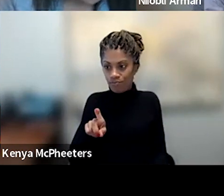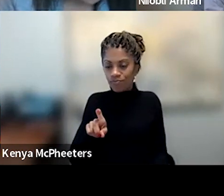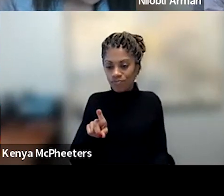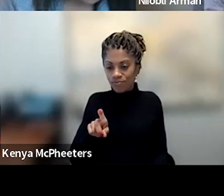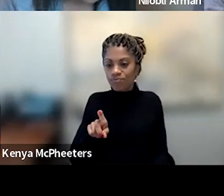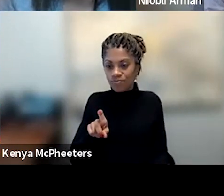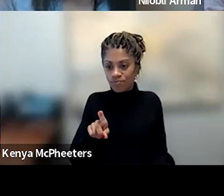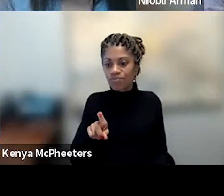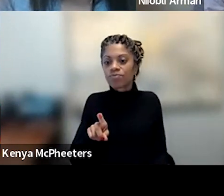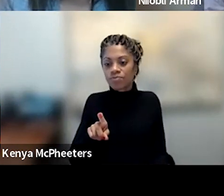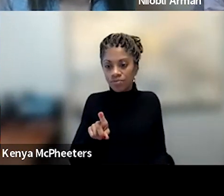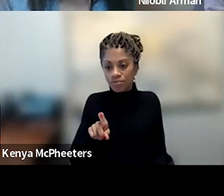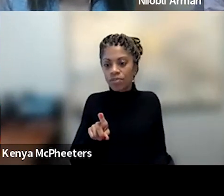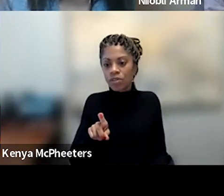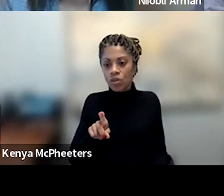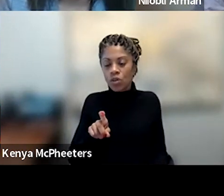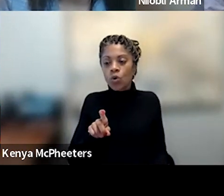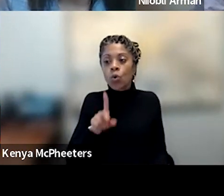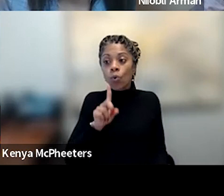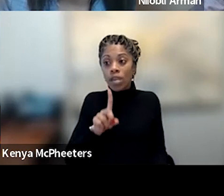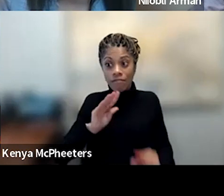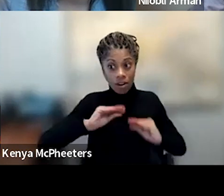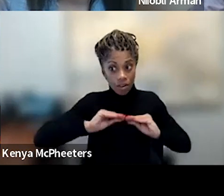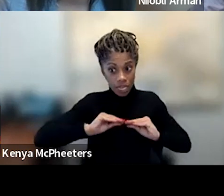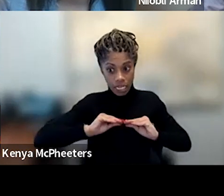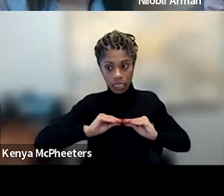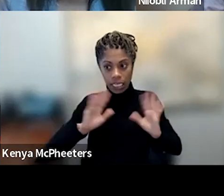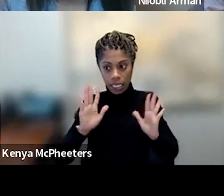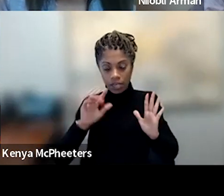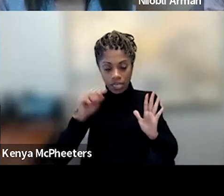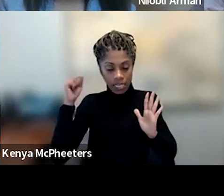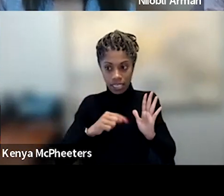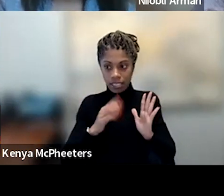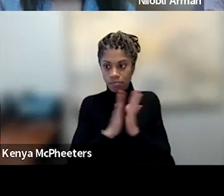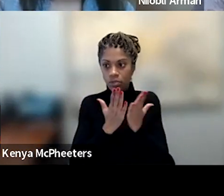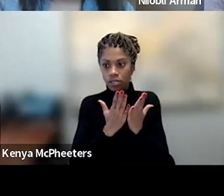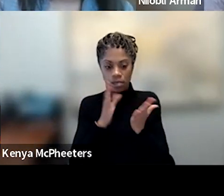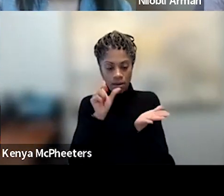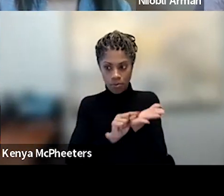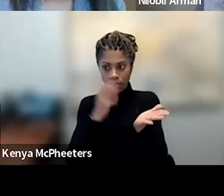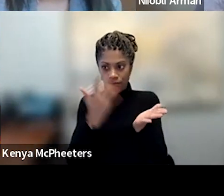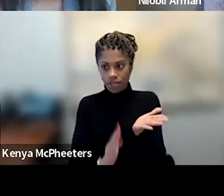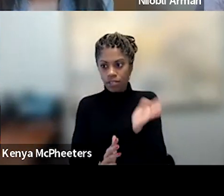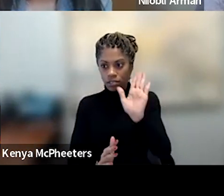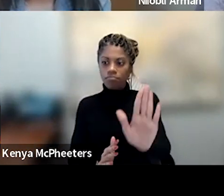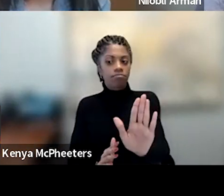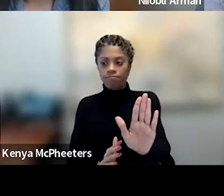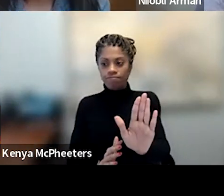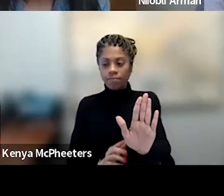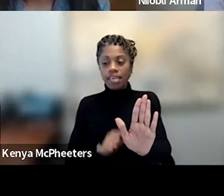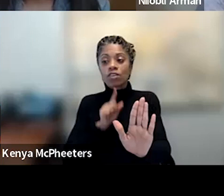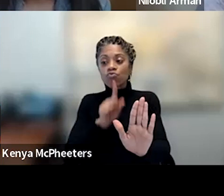very clear to staff that this is a living document and will be changed a lot, because already, for real